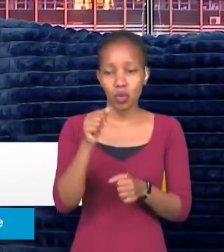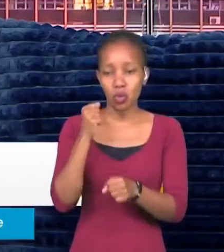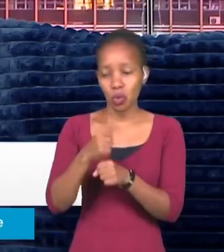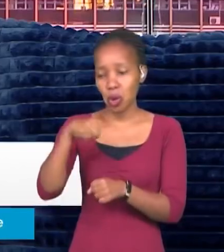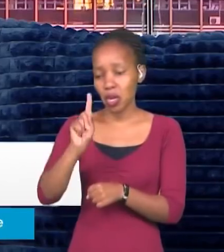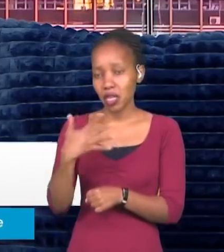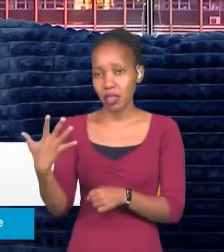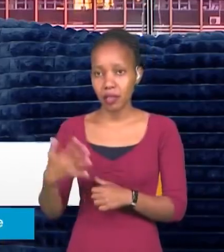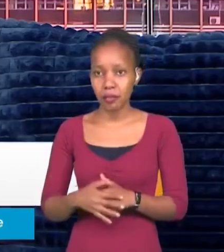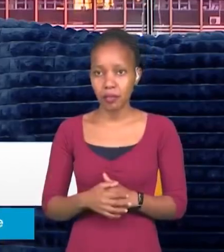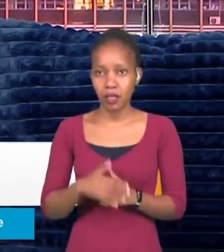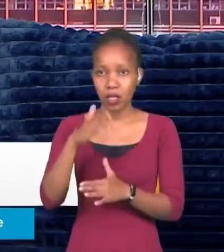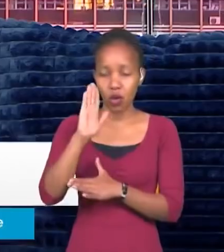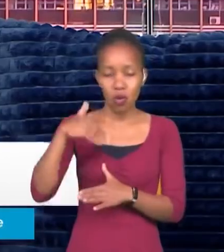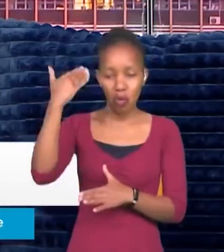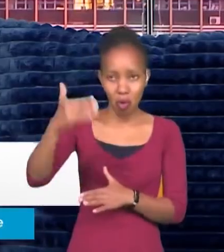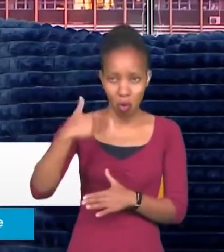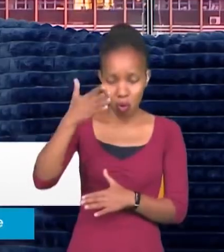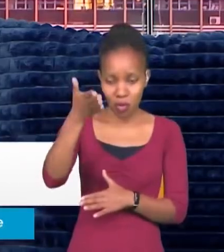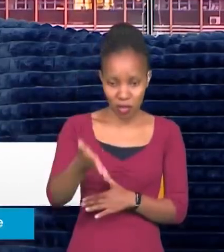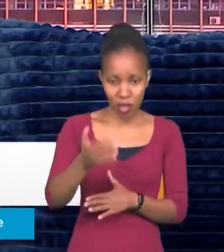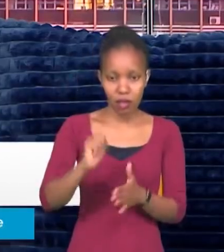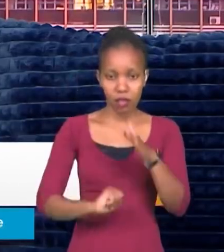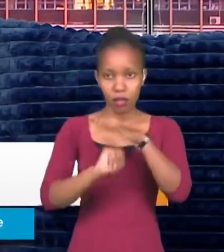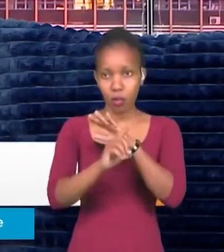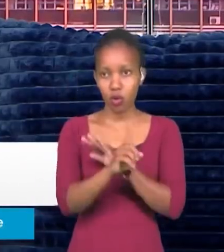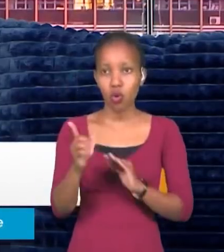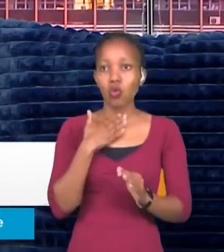thing, you know, God is always going to be there for you. It's so I